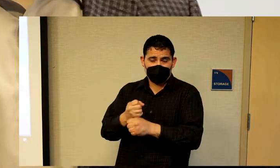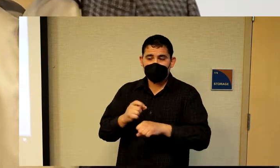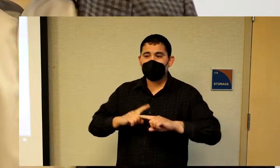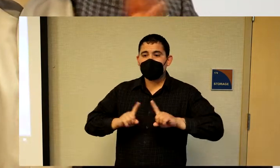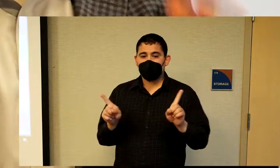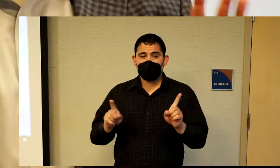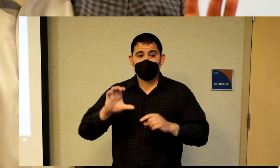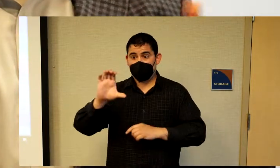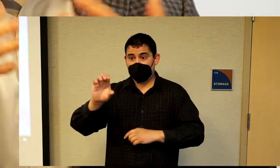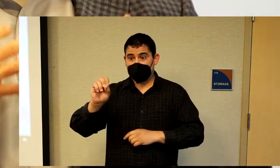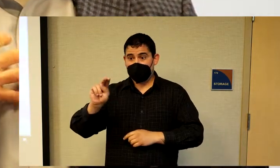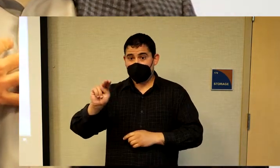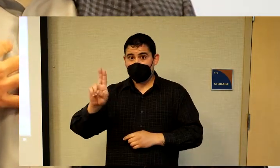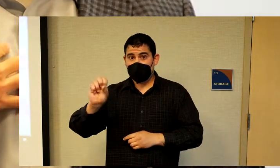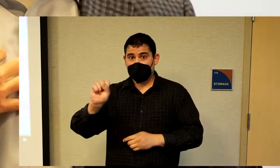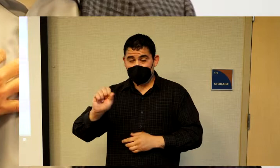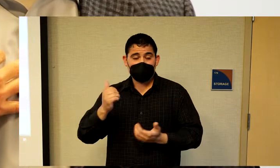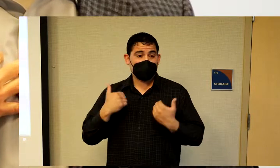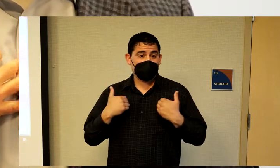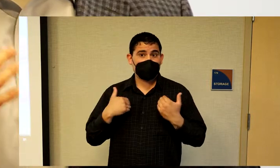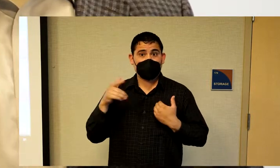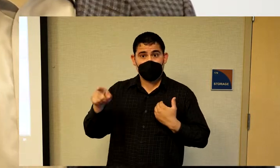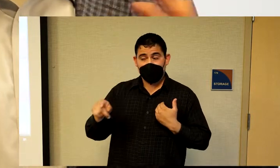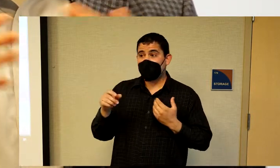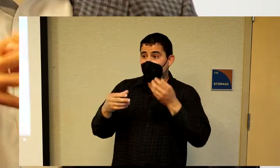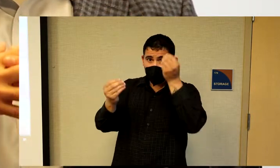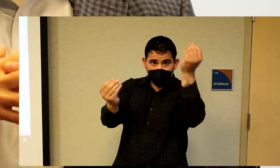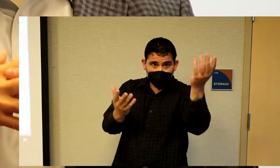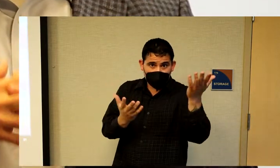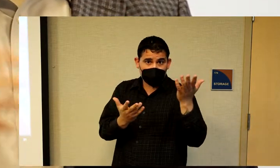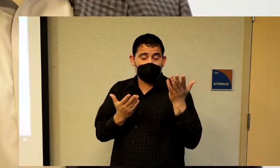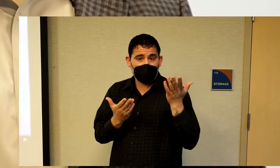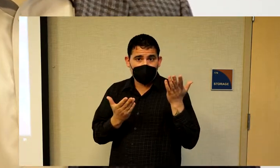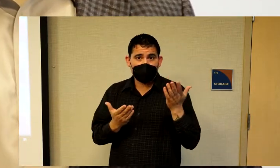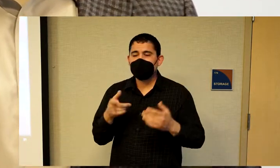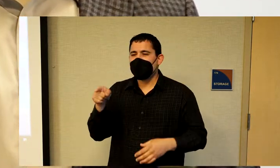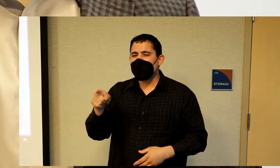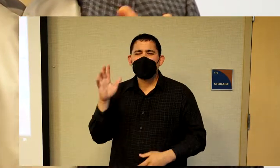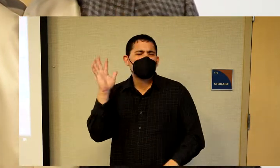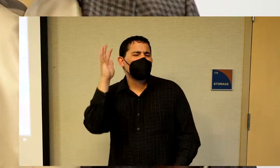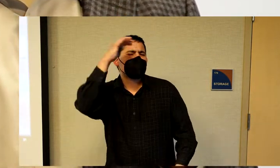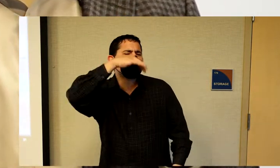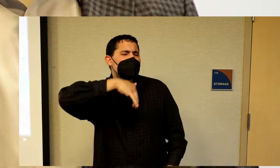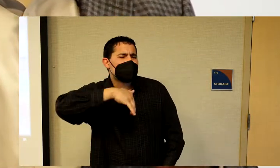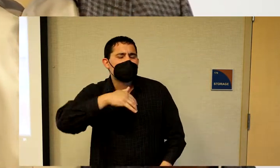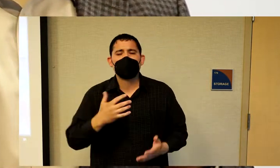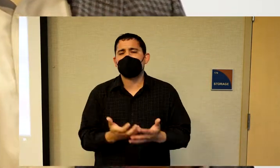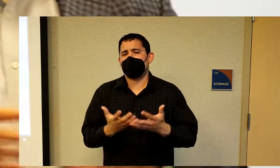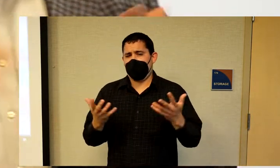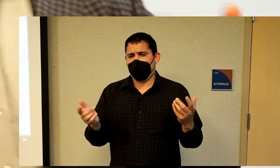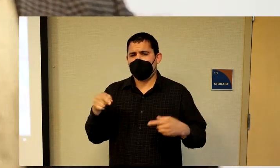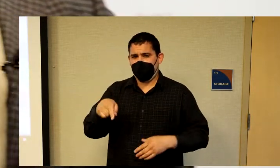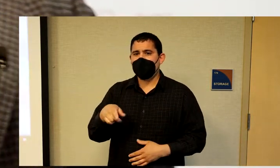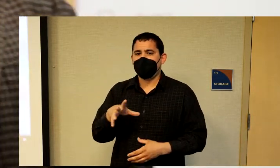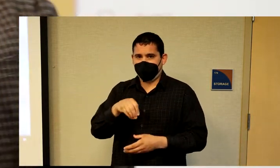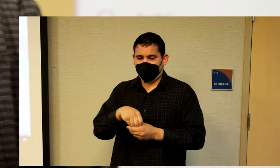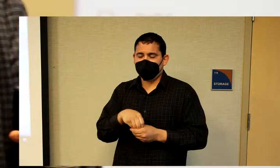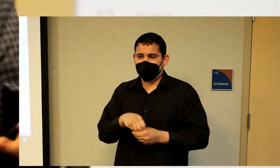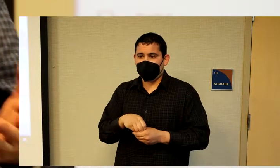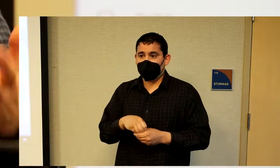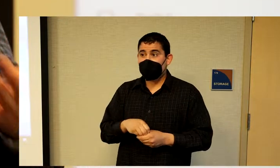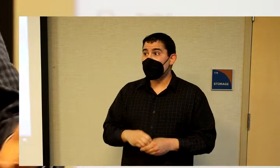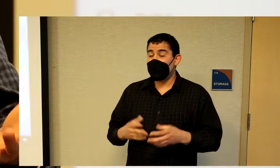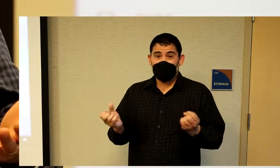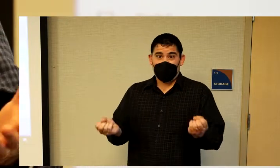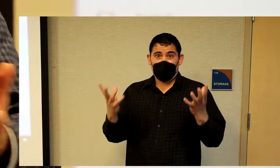the Census Bureau gets this information. It's not, once again, coming from my shop, and they're estimating where it is. And so there has been a lot of litigation in the